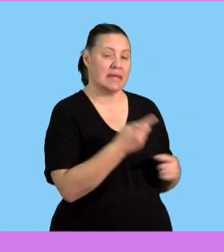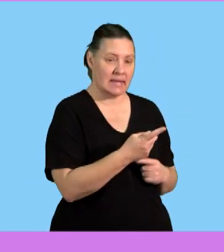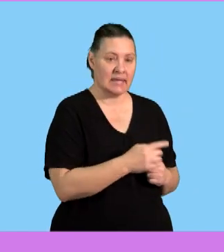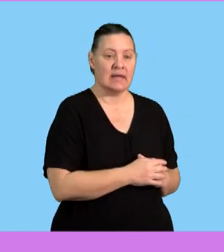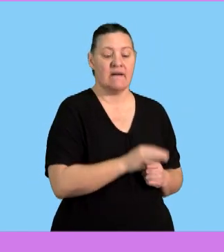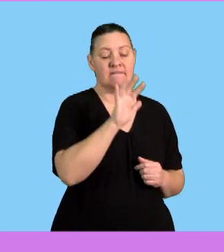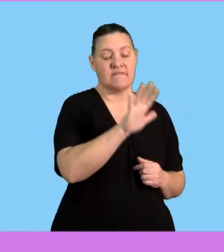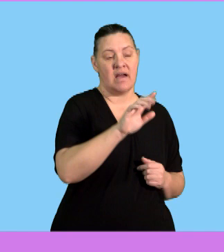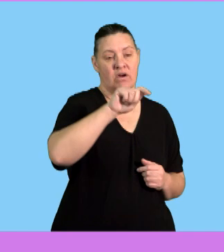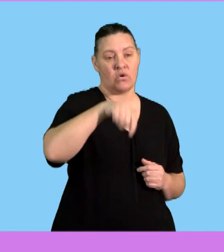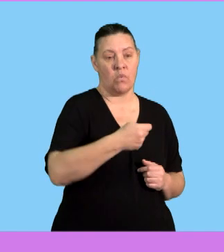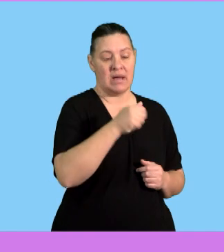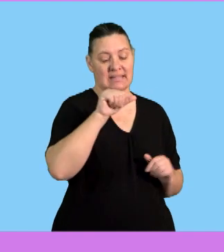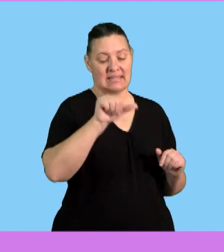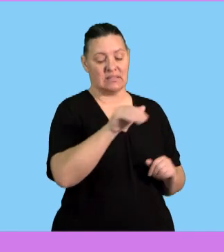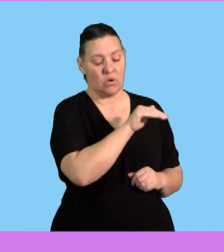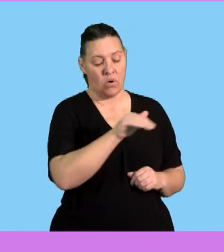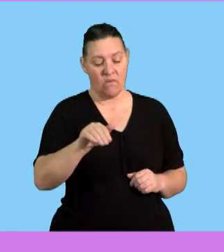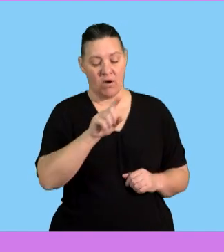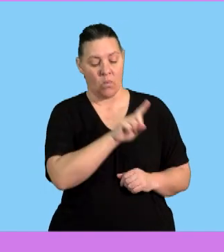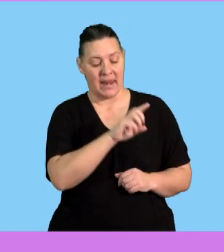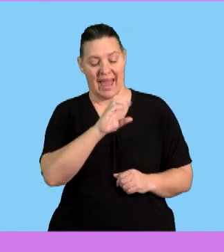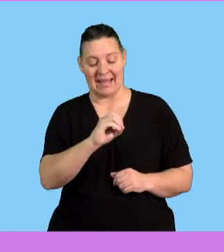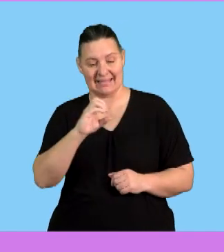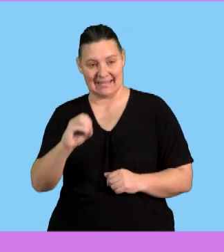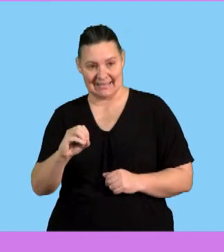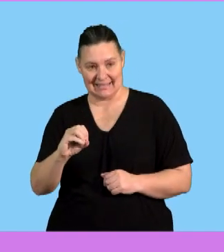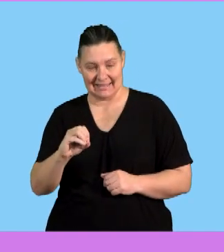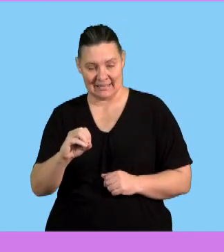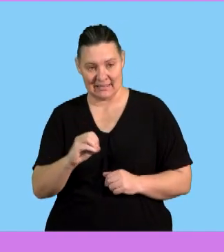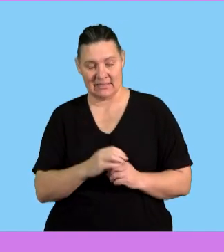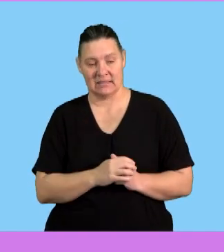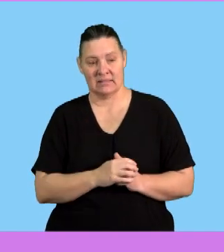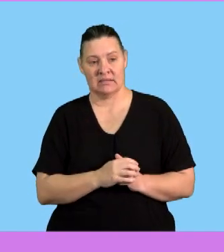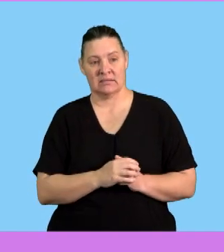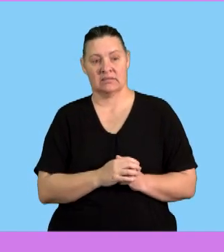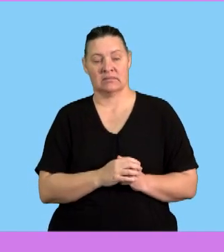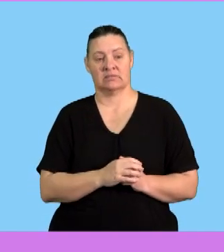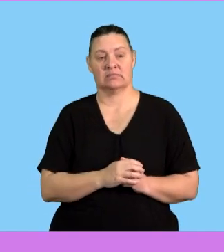we have 5.6 liters per 100